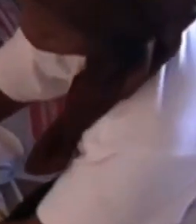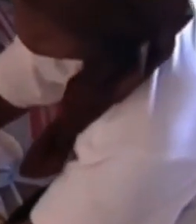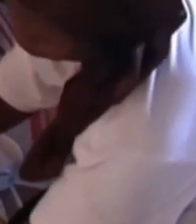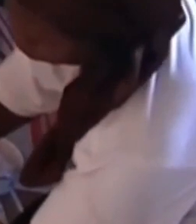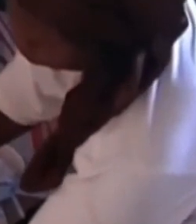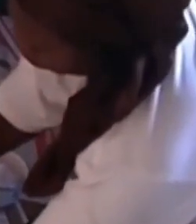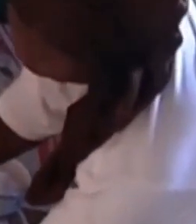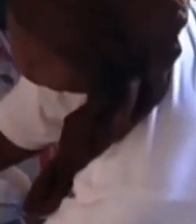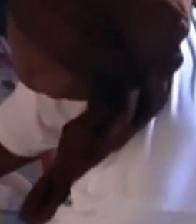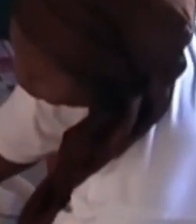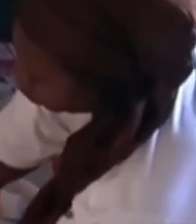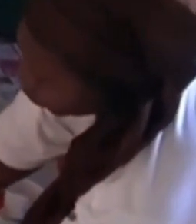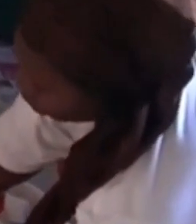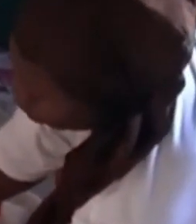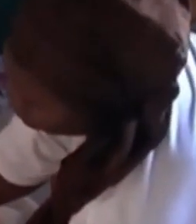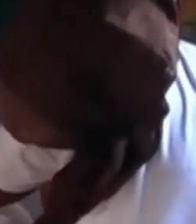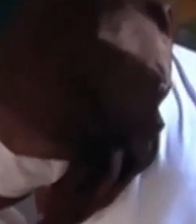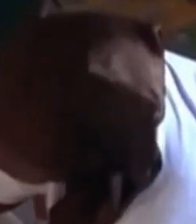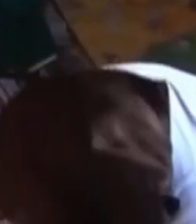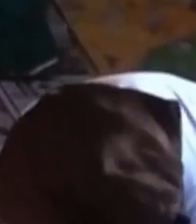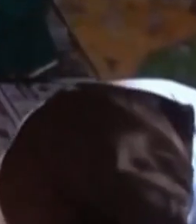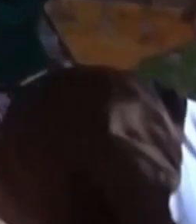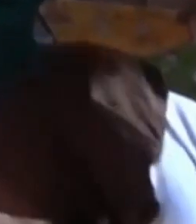very structures which we have created to